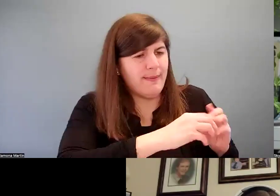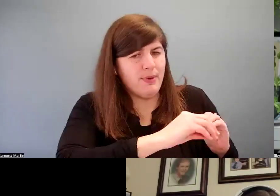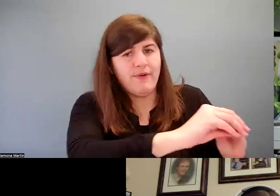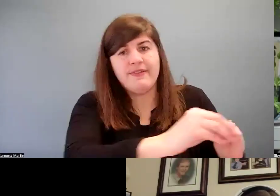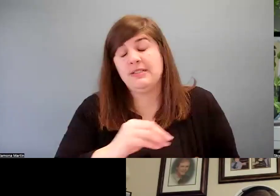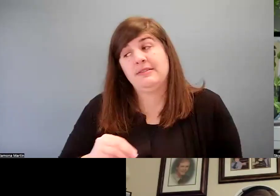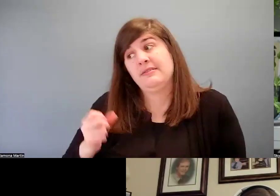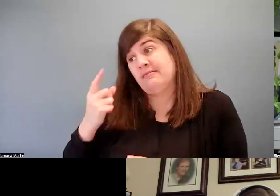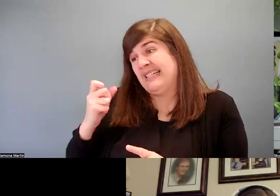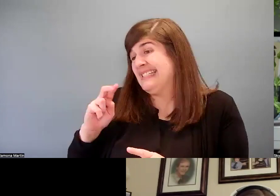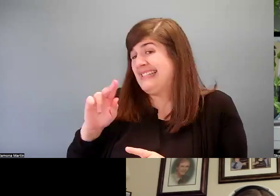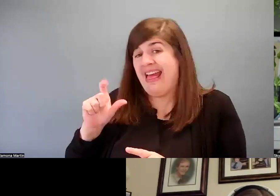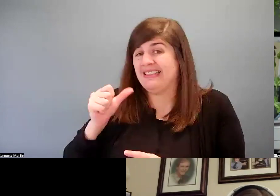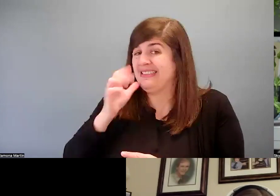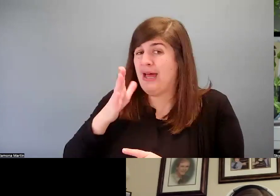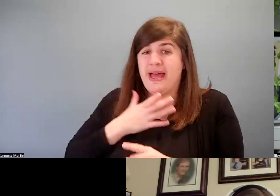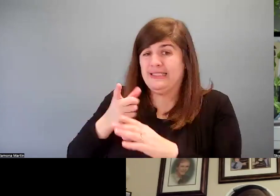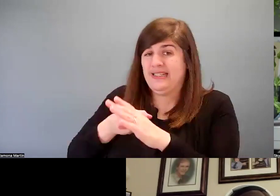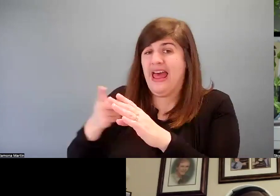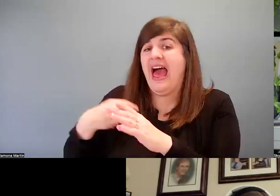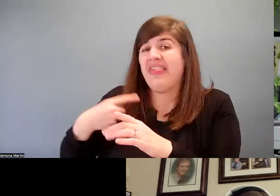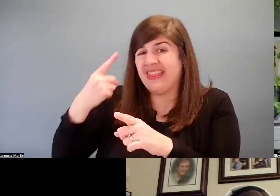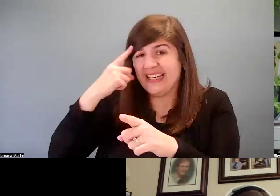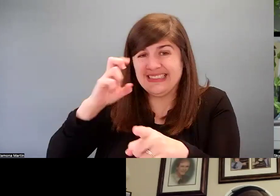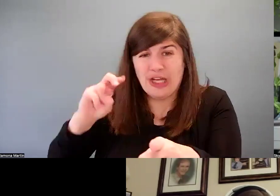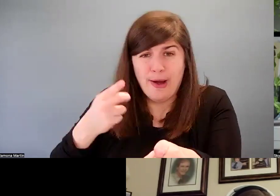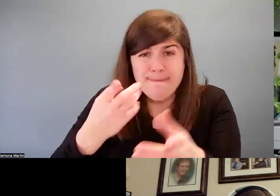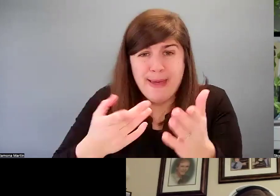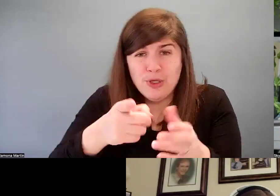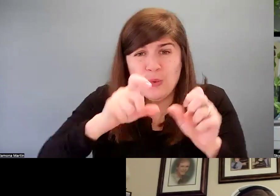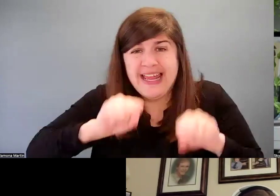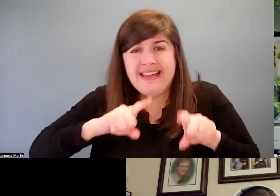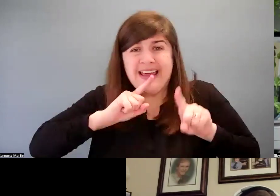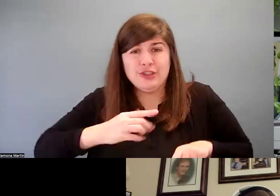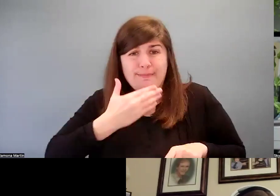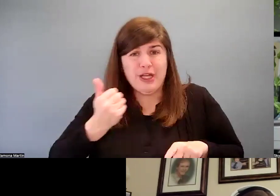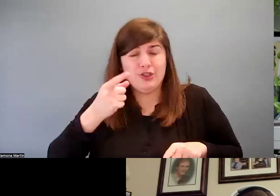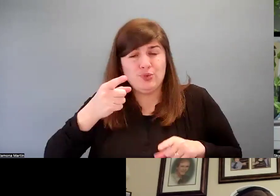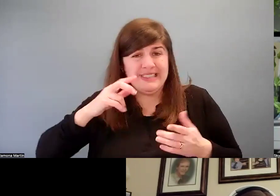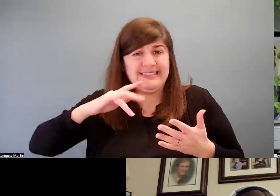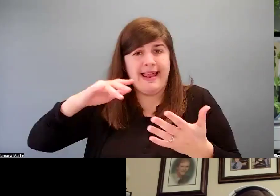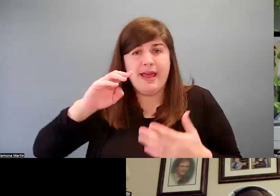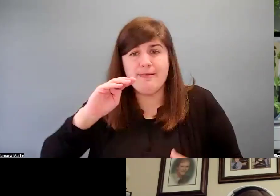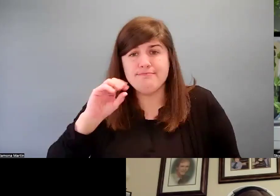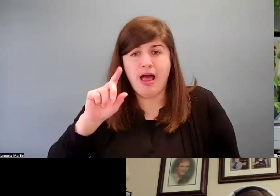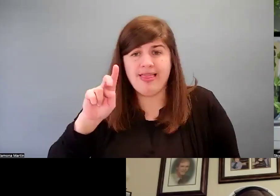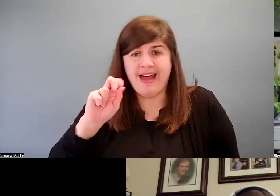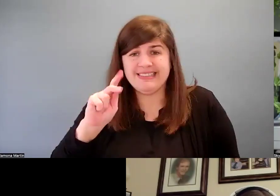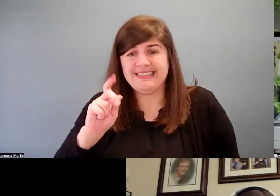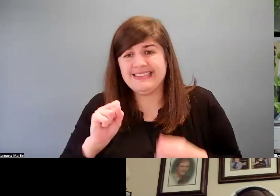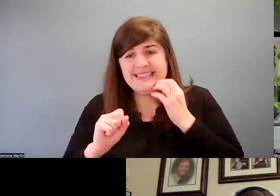not my specialty, and in fact, Sarah, I think you might be able to answer this slightly better because you study mollusks in I'm general. closer